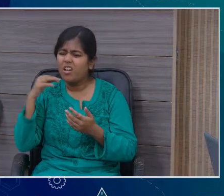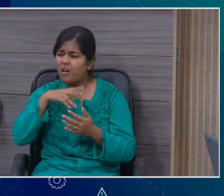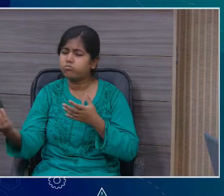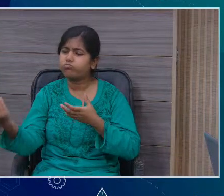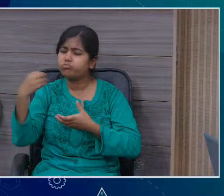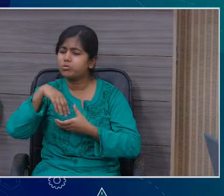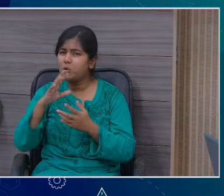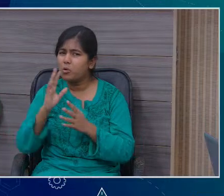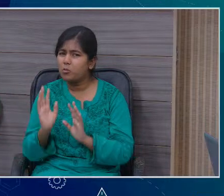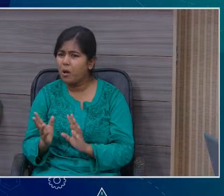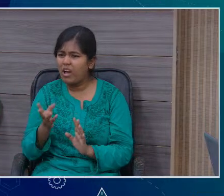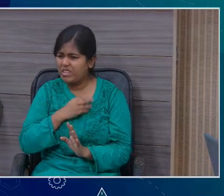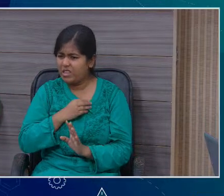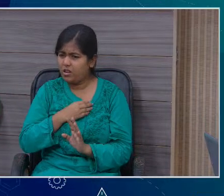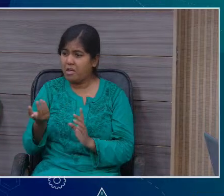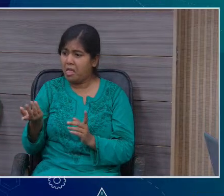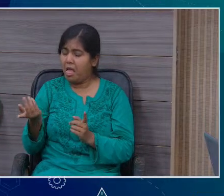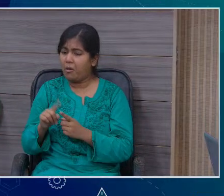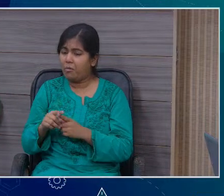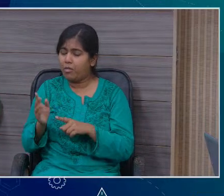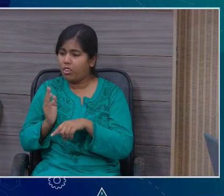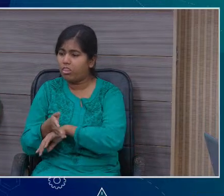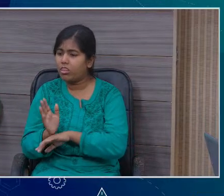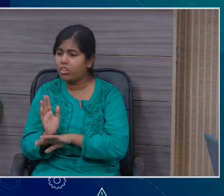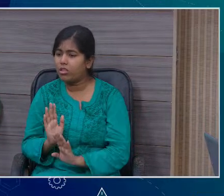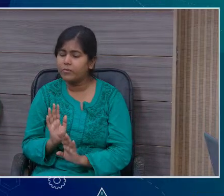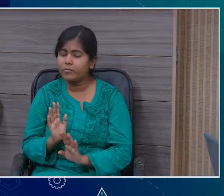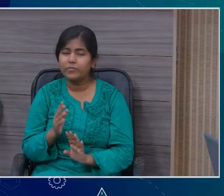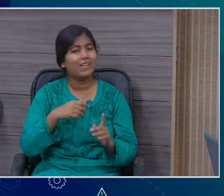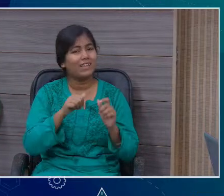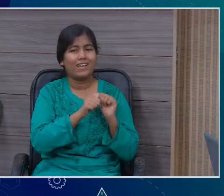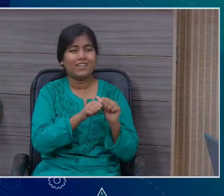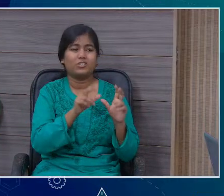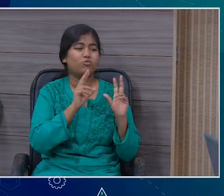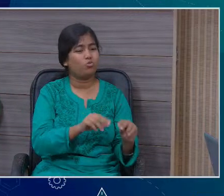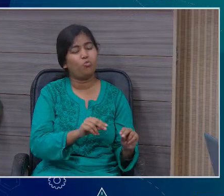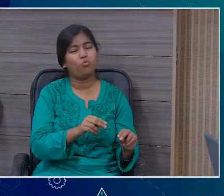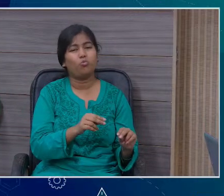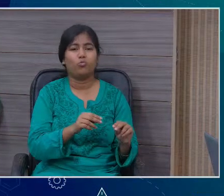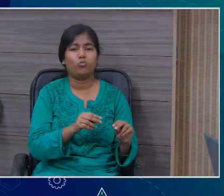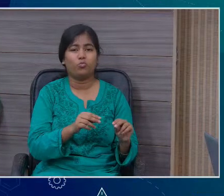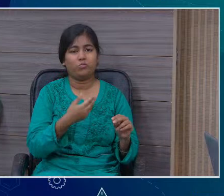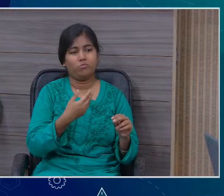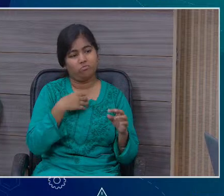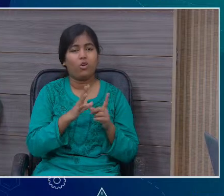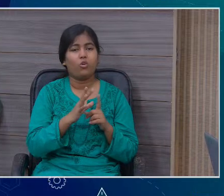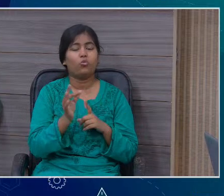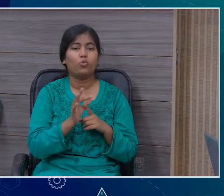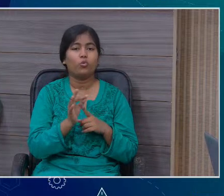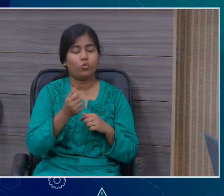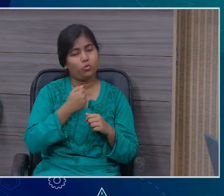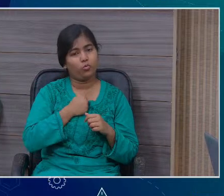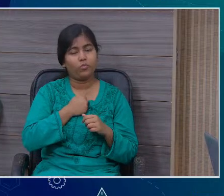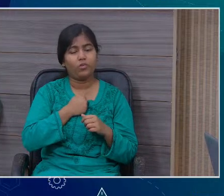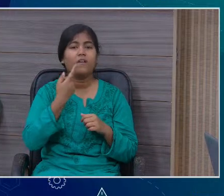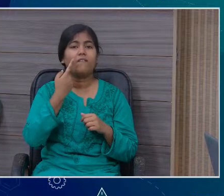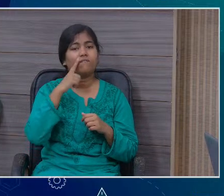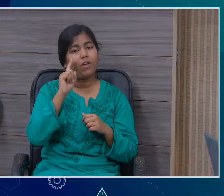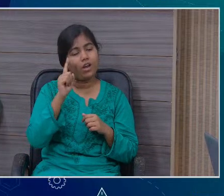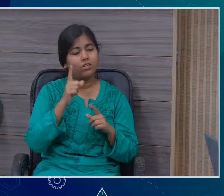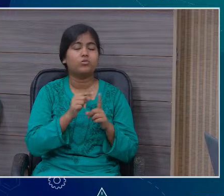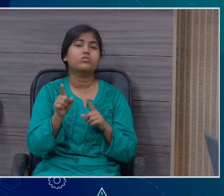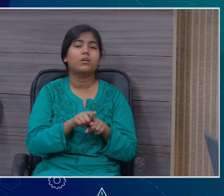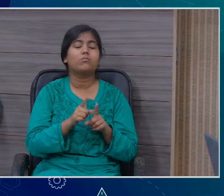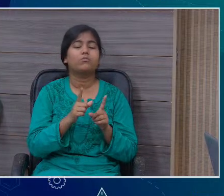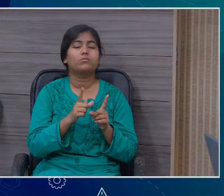he will get injured. Then the child tells him that no, this is what he is doing and his father also does this. So